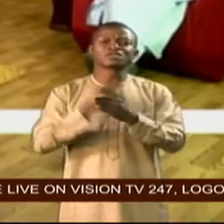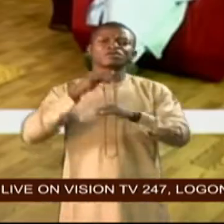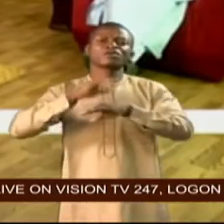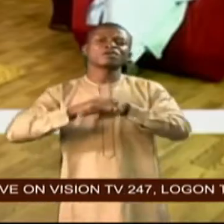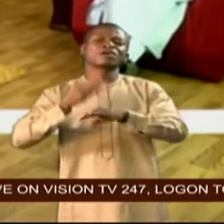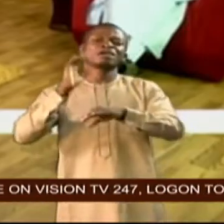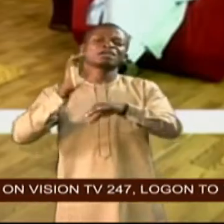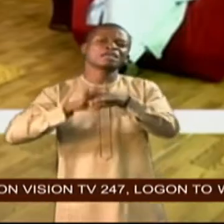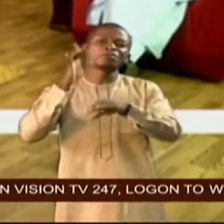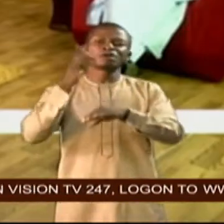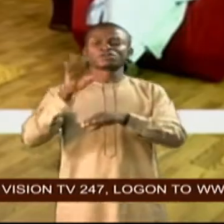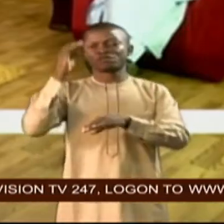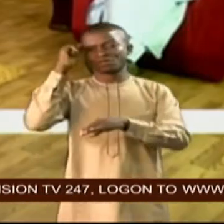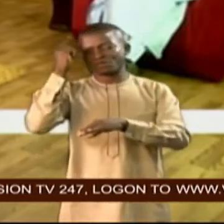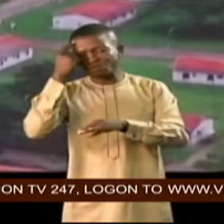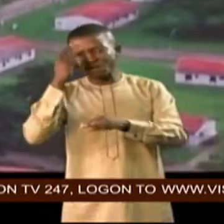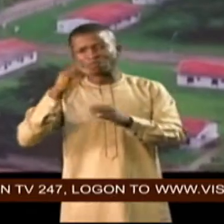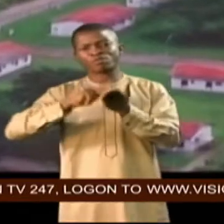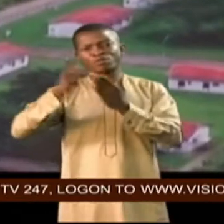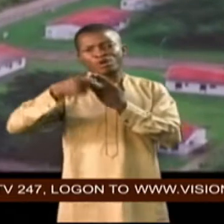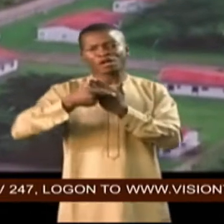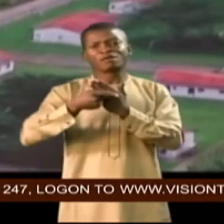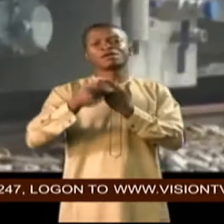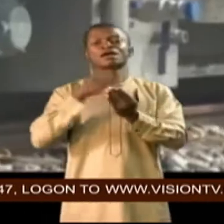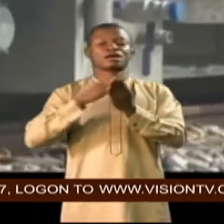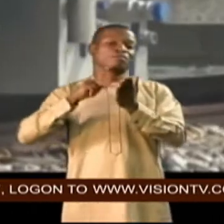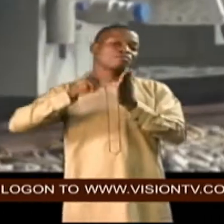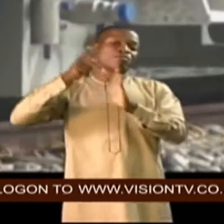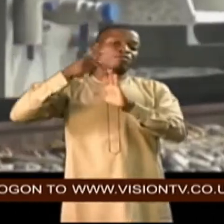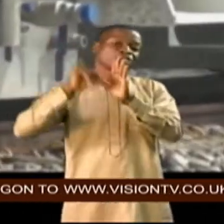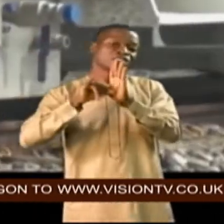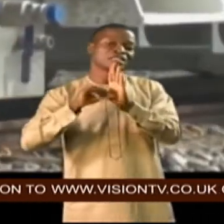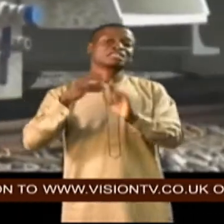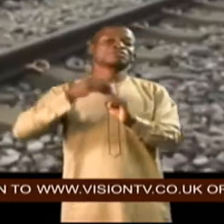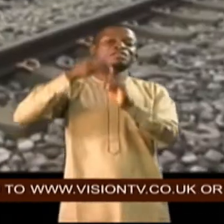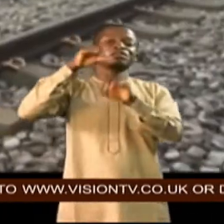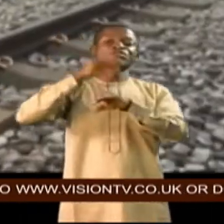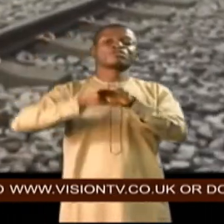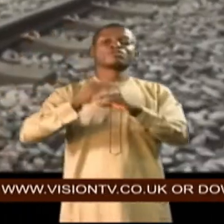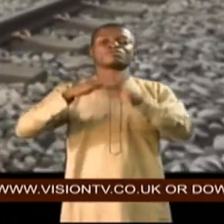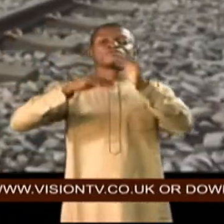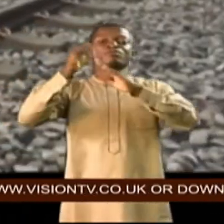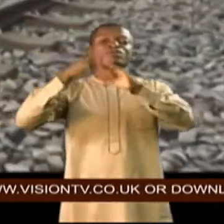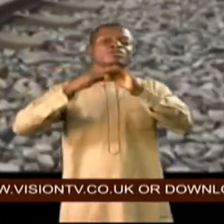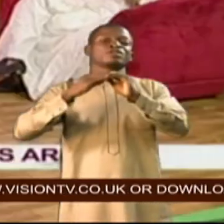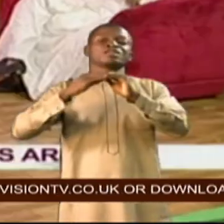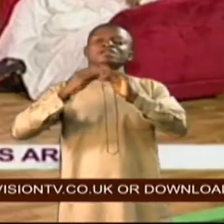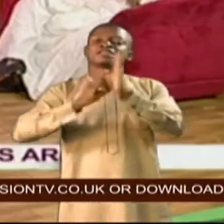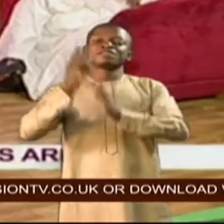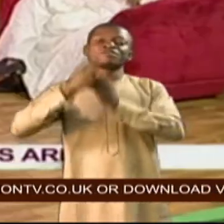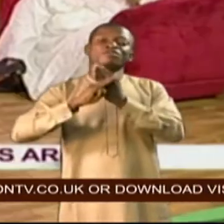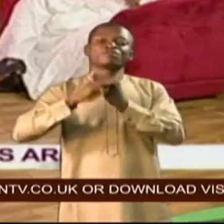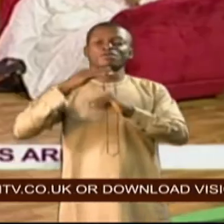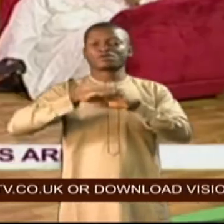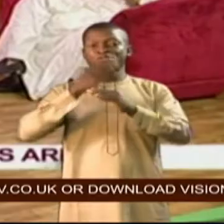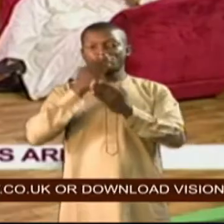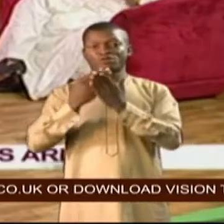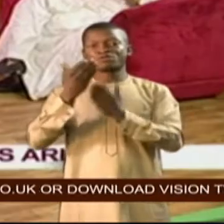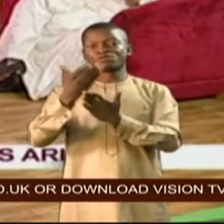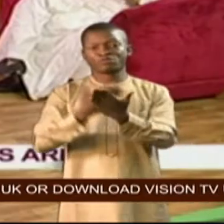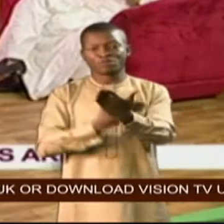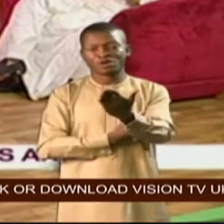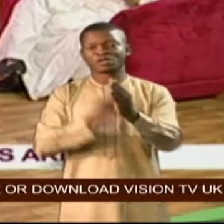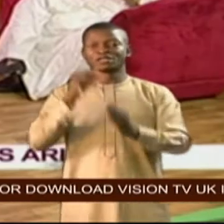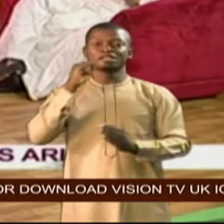of government programs and policies, especially on infrastructural development in the country. On Good Morning Nigeria, Minister